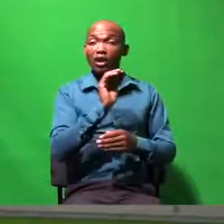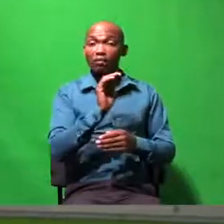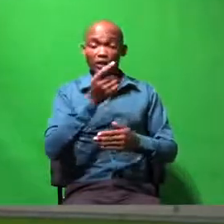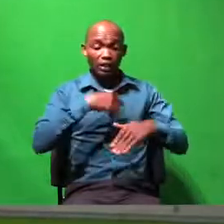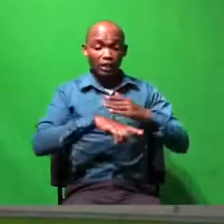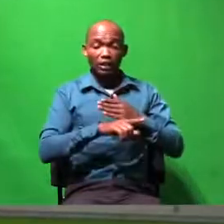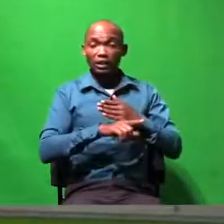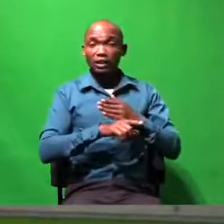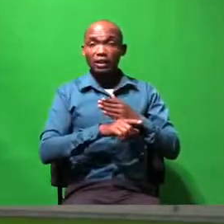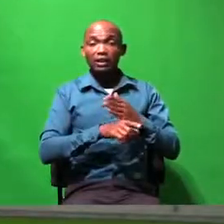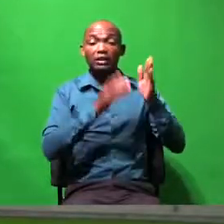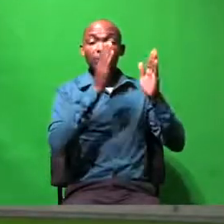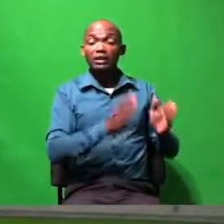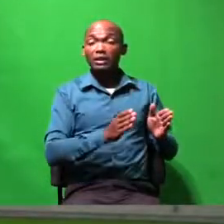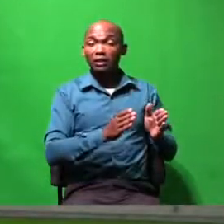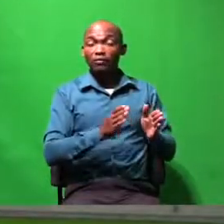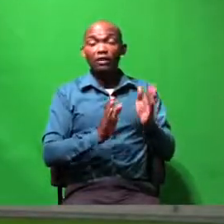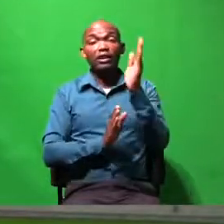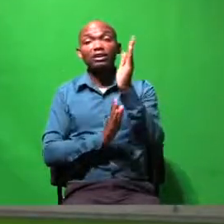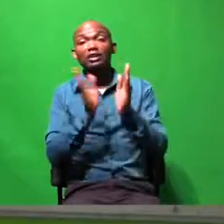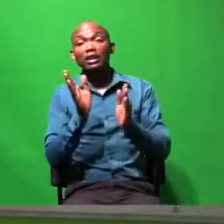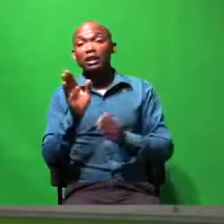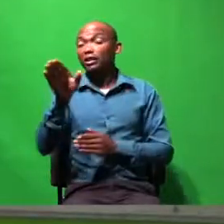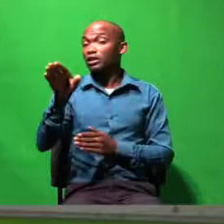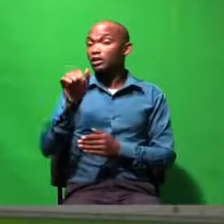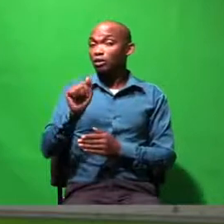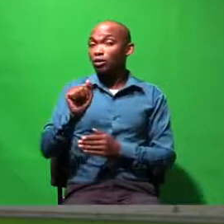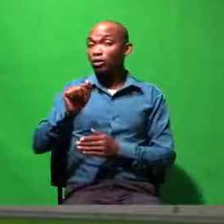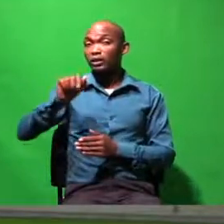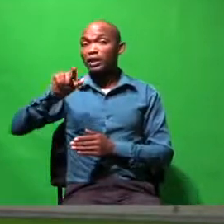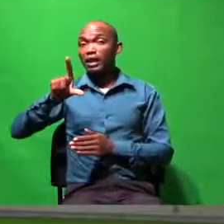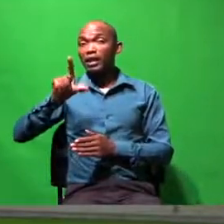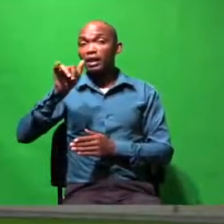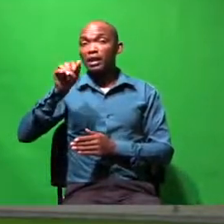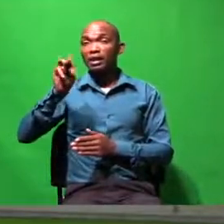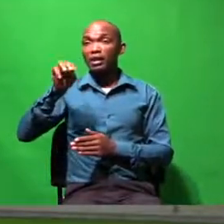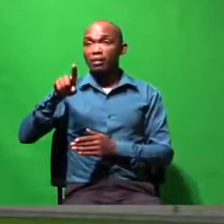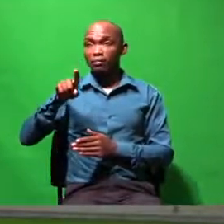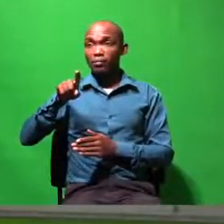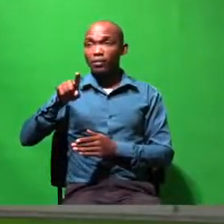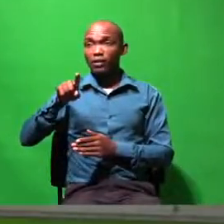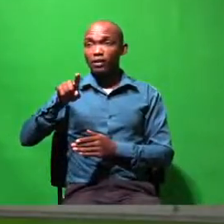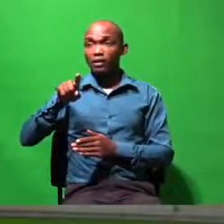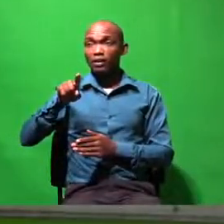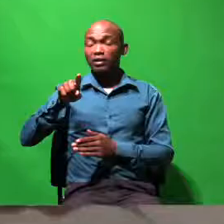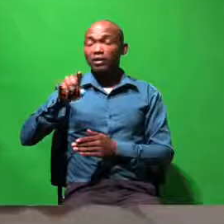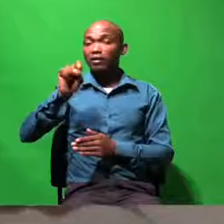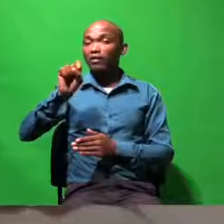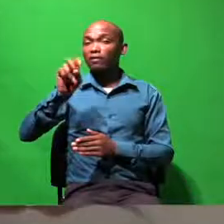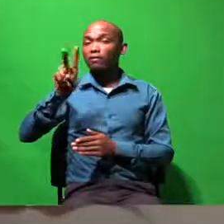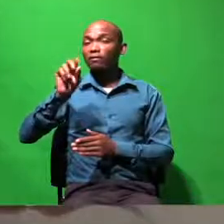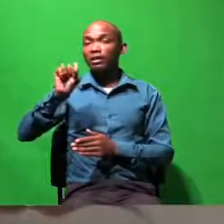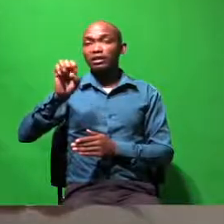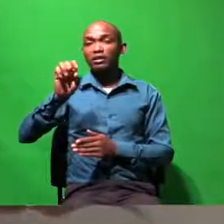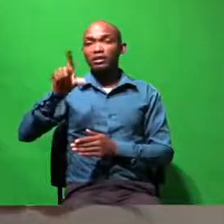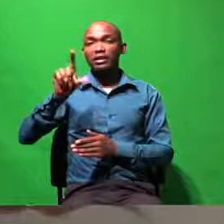the specific channel that we call the lymph vessels. Up to here, is there any question